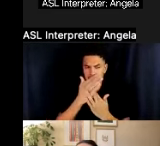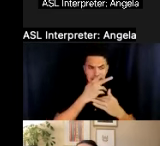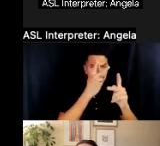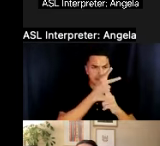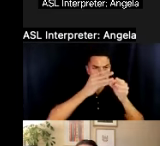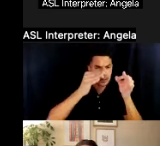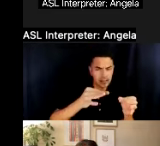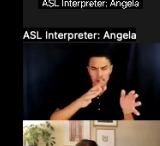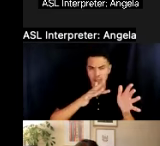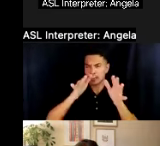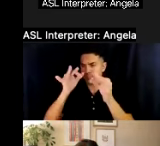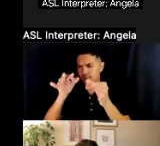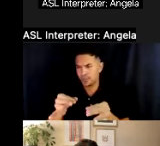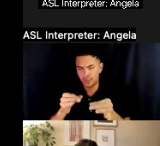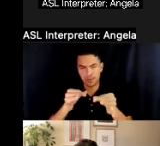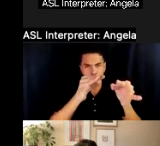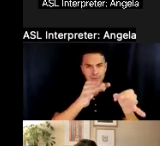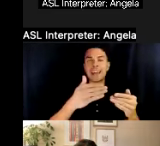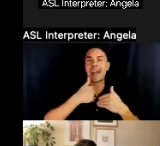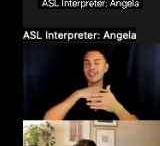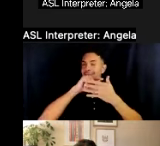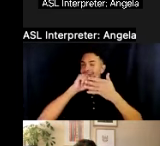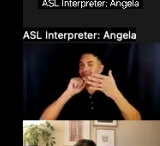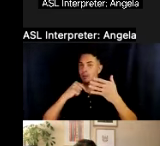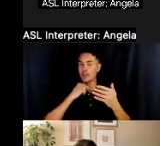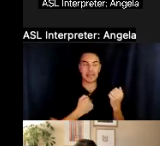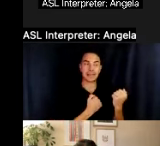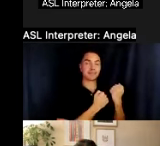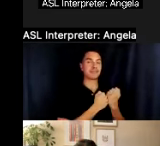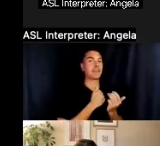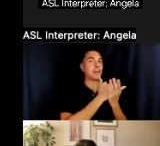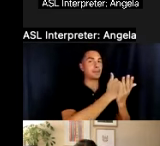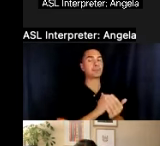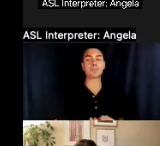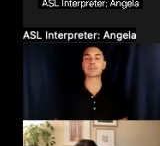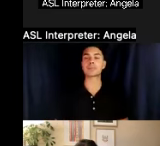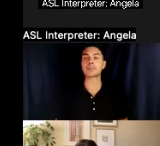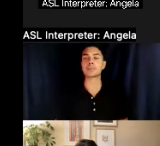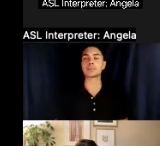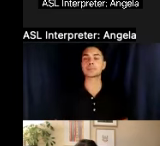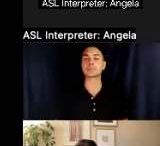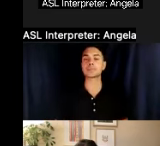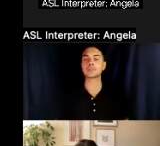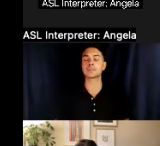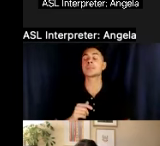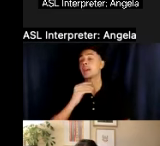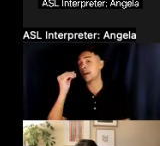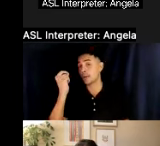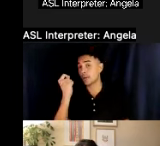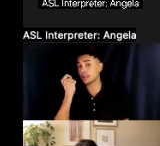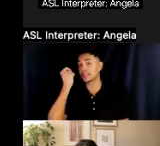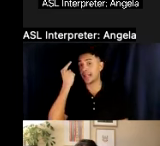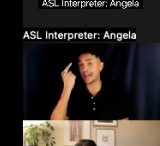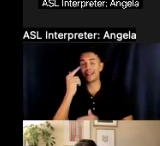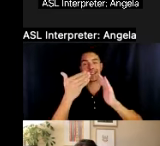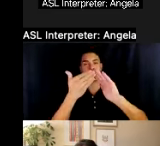are certainly factors to consider. And then understanding what the community's